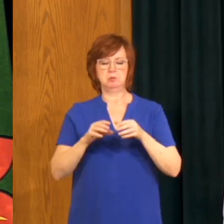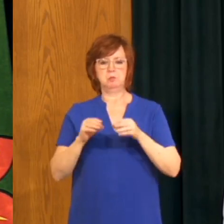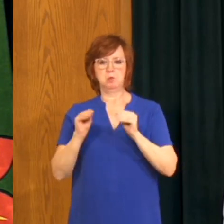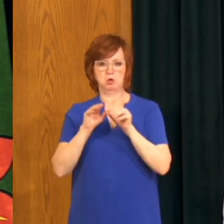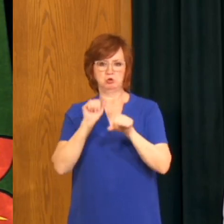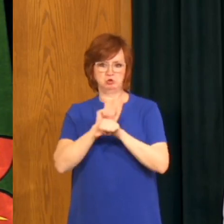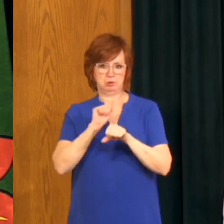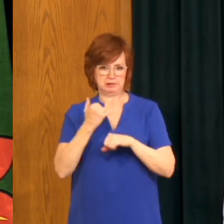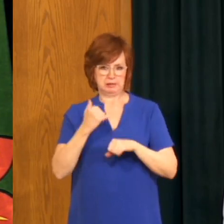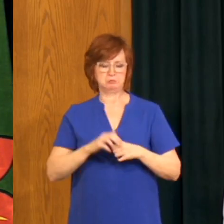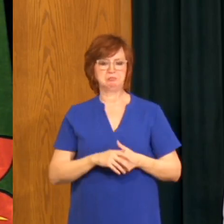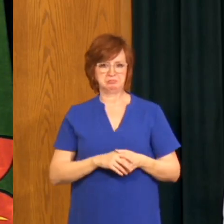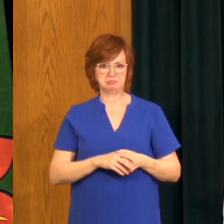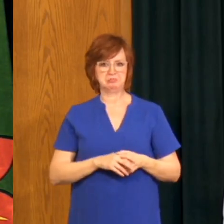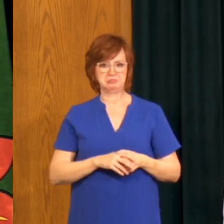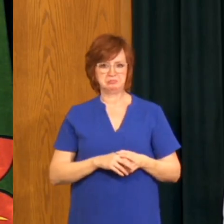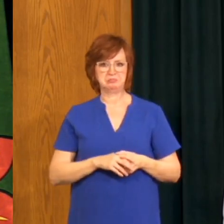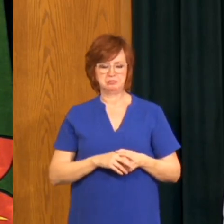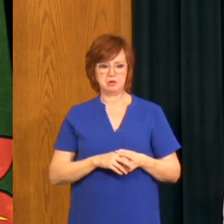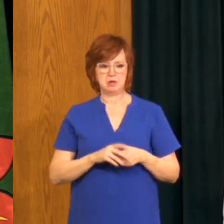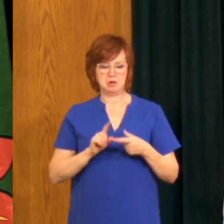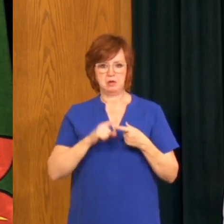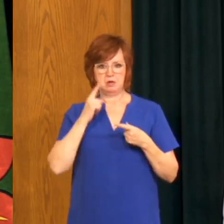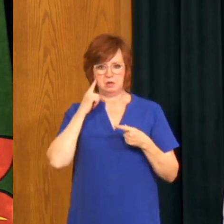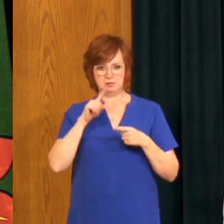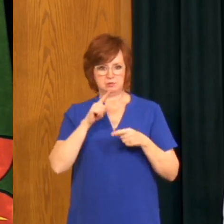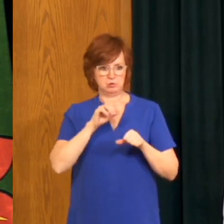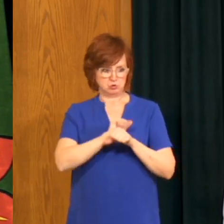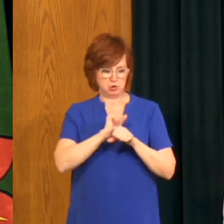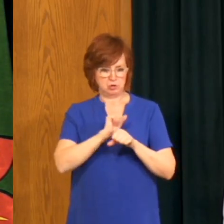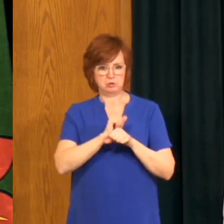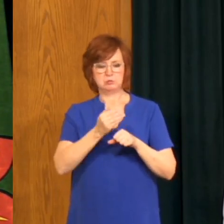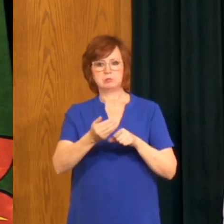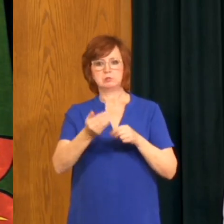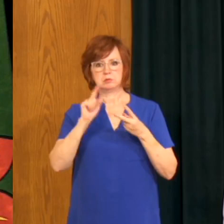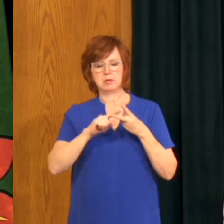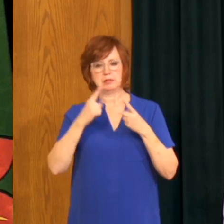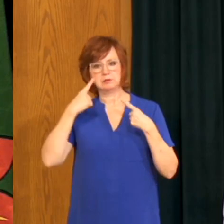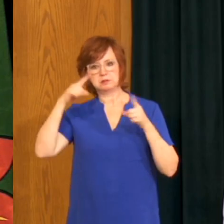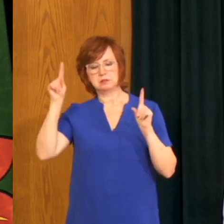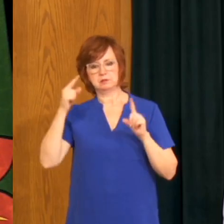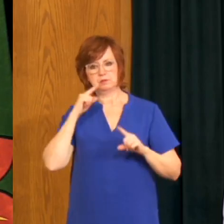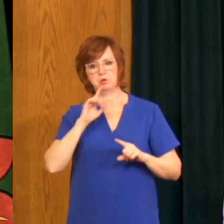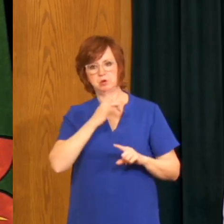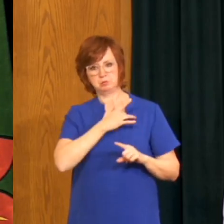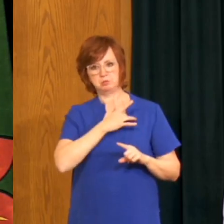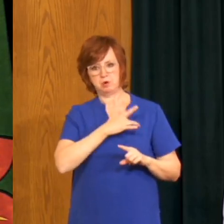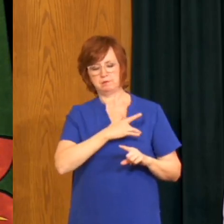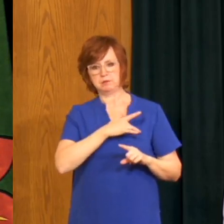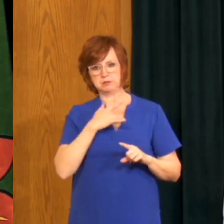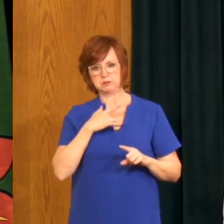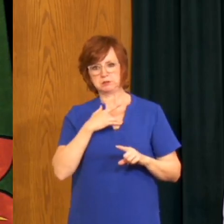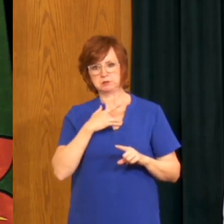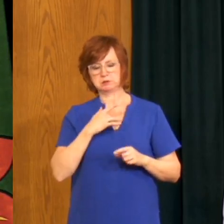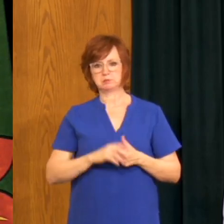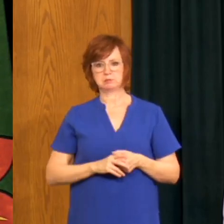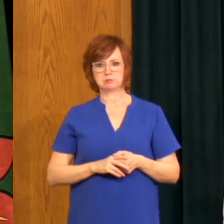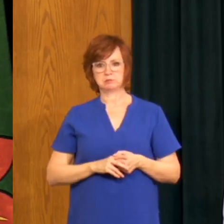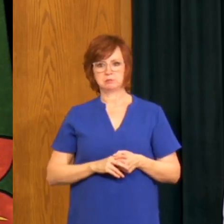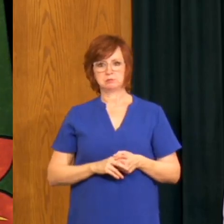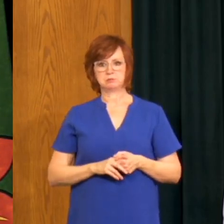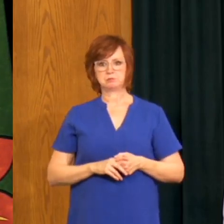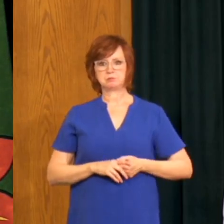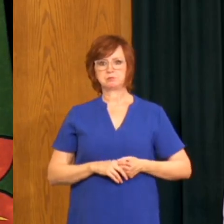it comes to not only the economy but to our employment opportunities here in Saskatchewan. Listen,